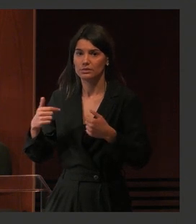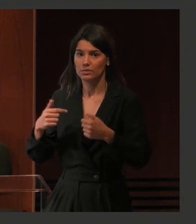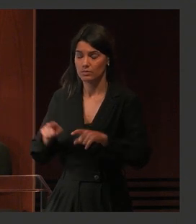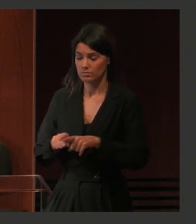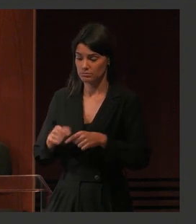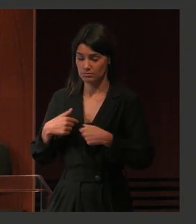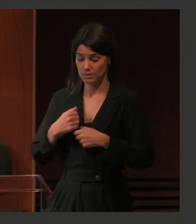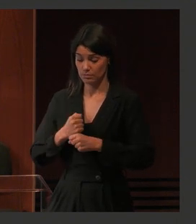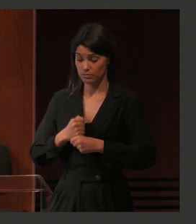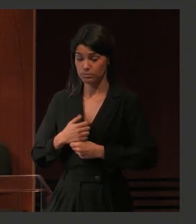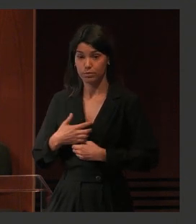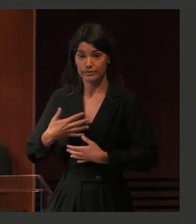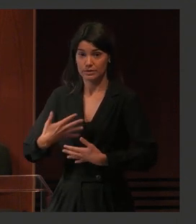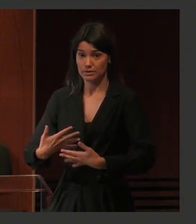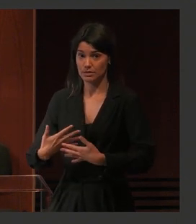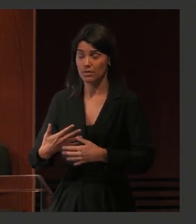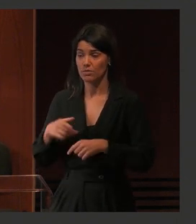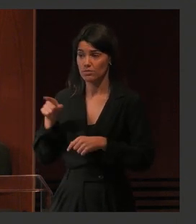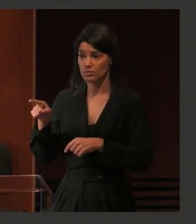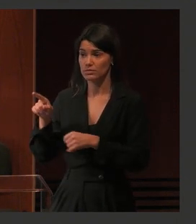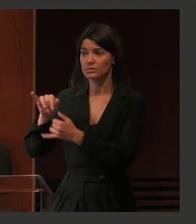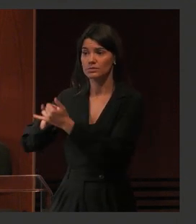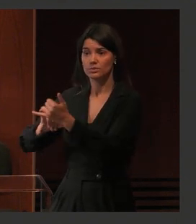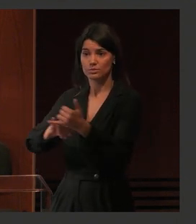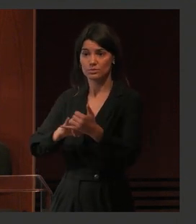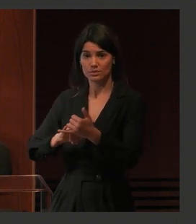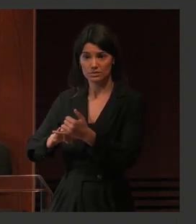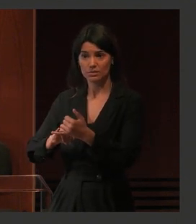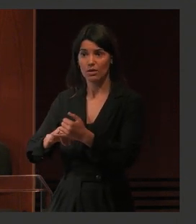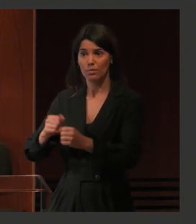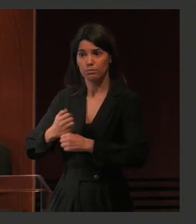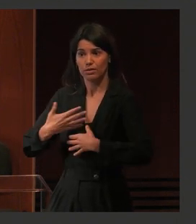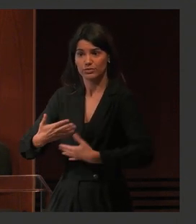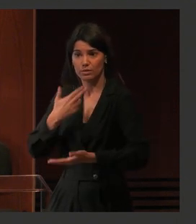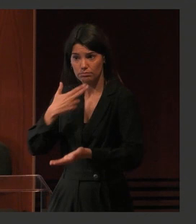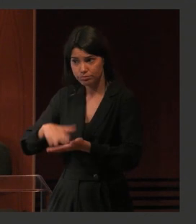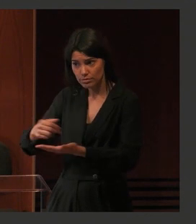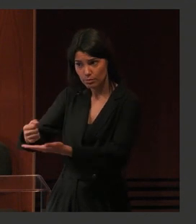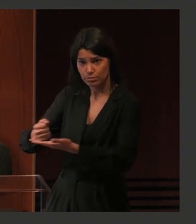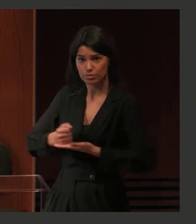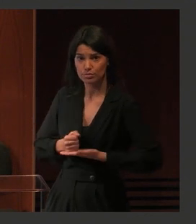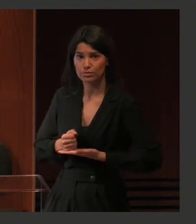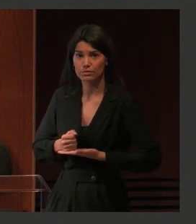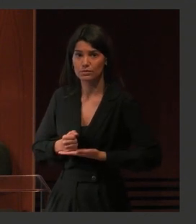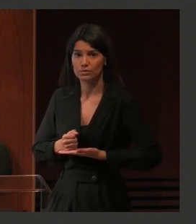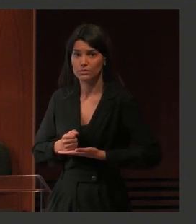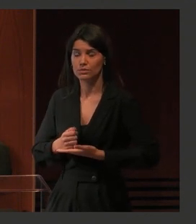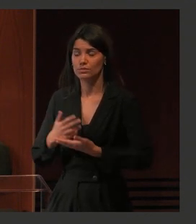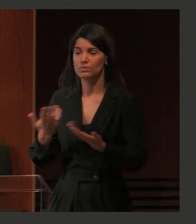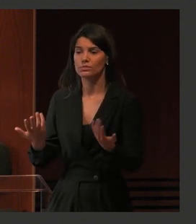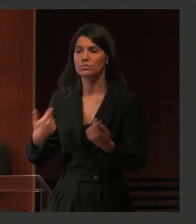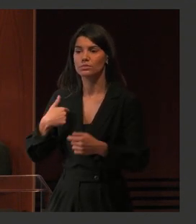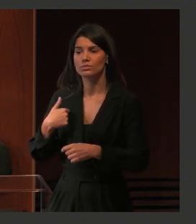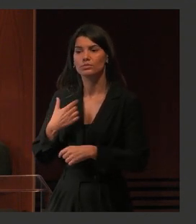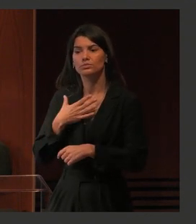the professional associations. And I would like to show you some statements of professional